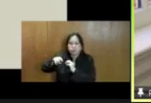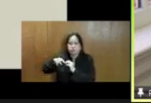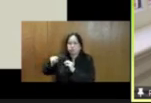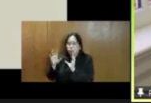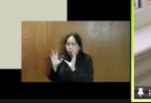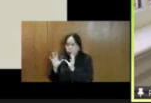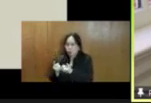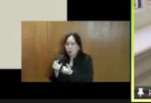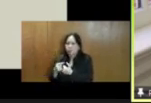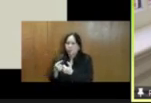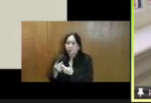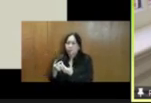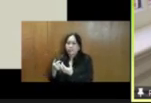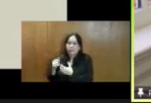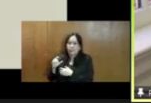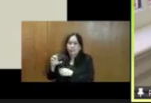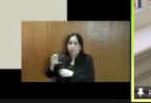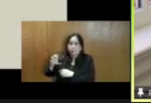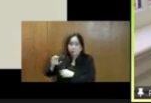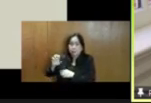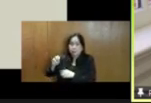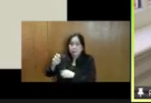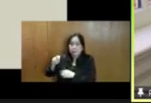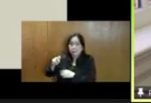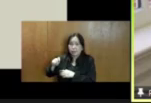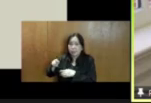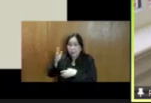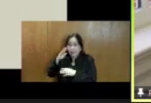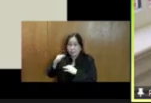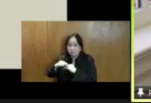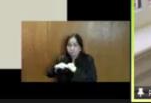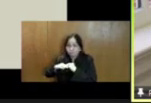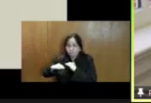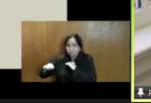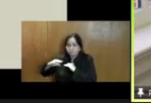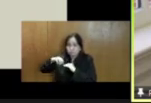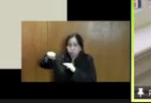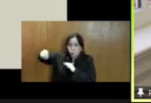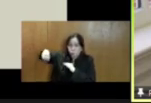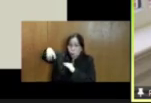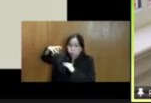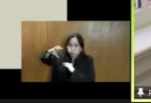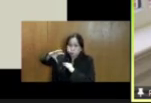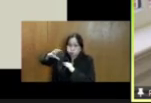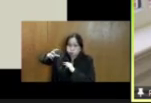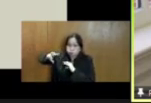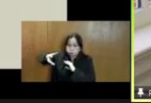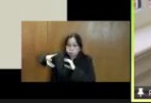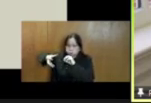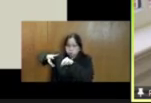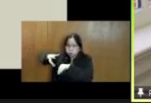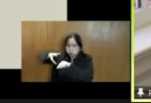industries like cement, primary metals, textiles, paper and pulp.